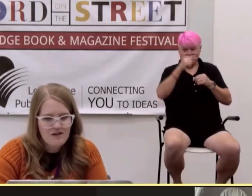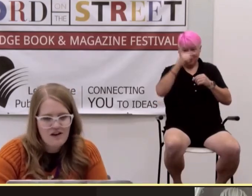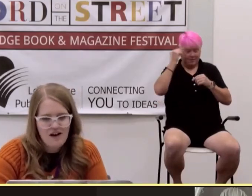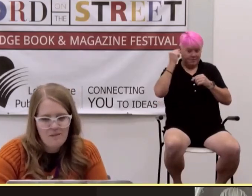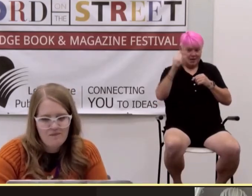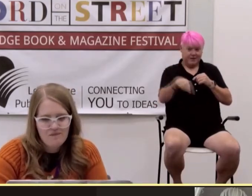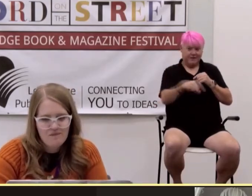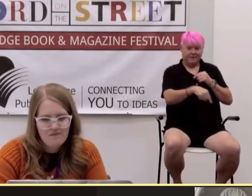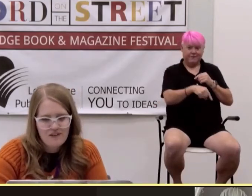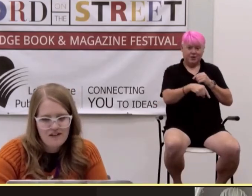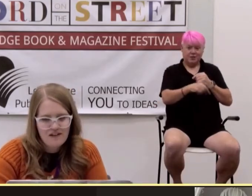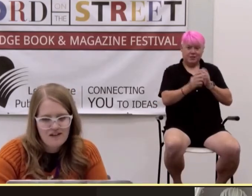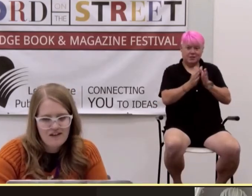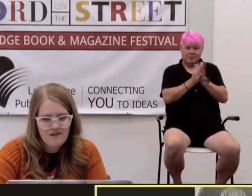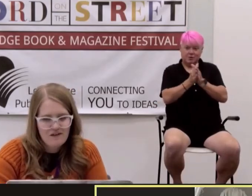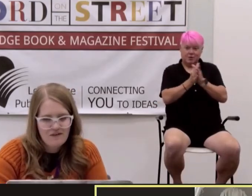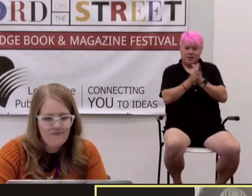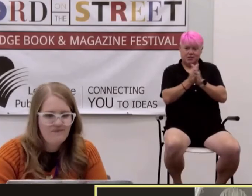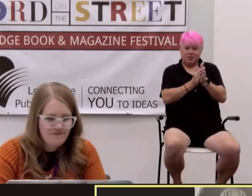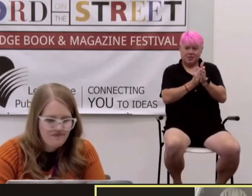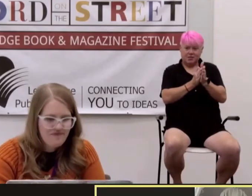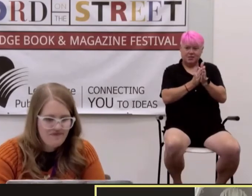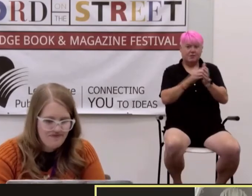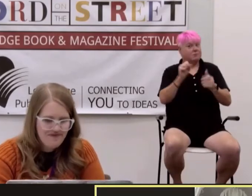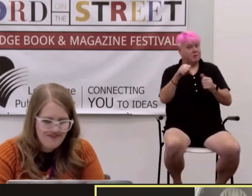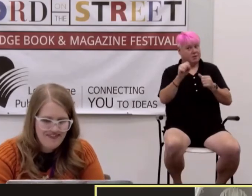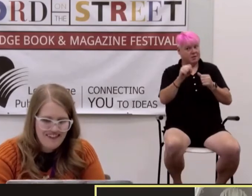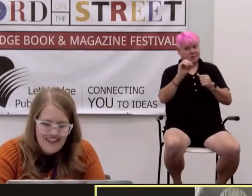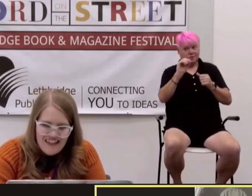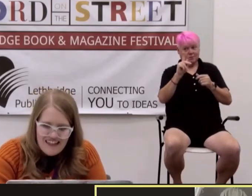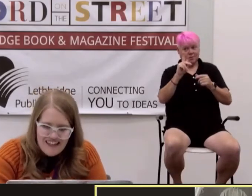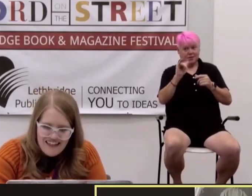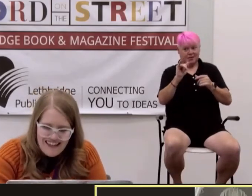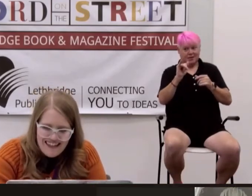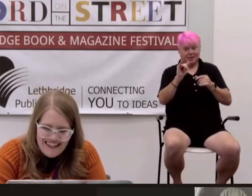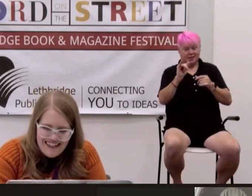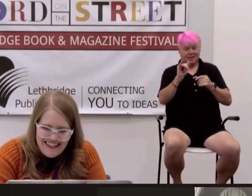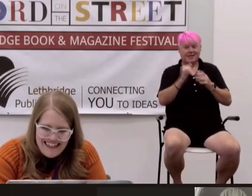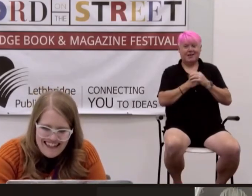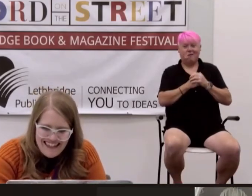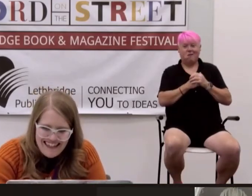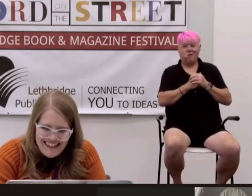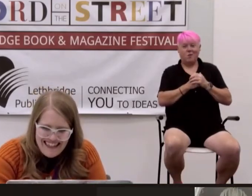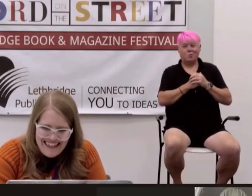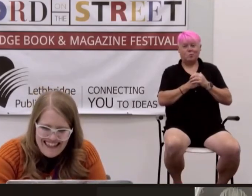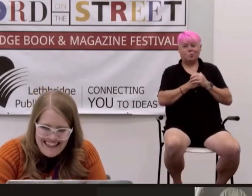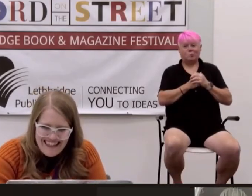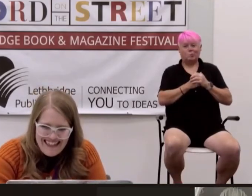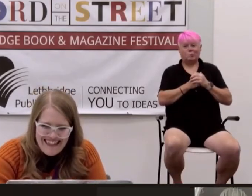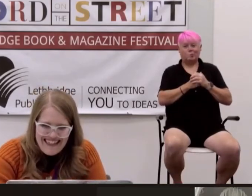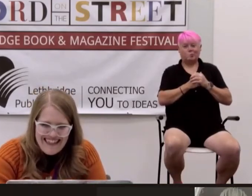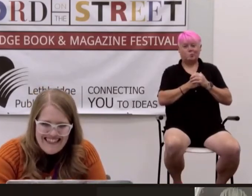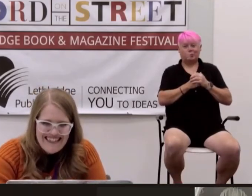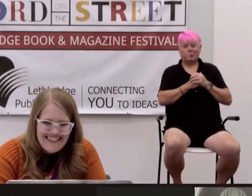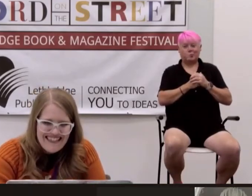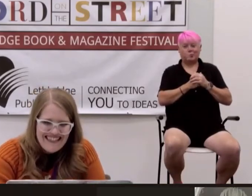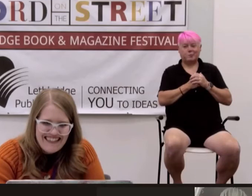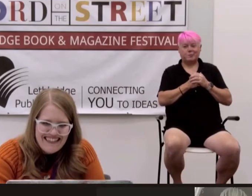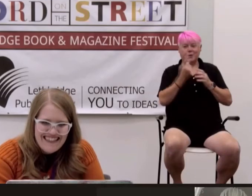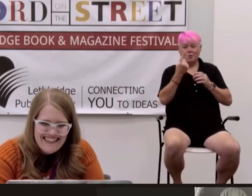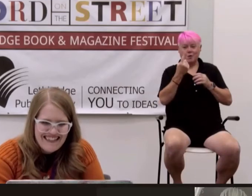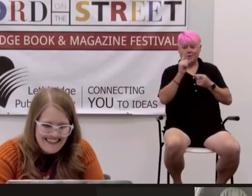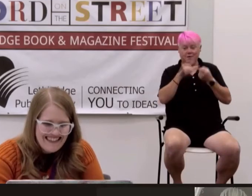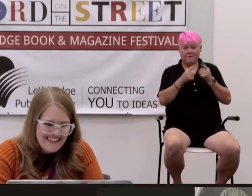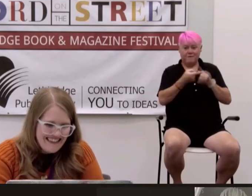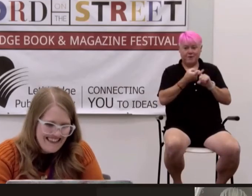inspiration. Yeah. Oki. Hello. Yeah. So one of our friends